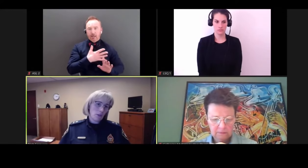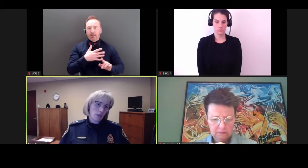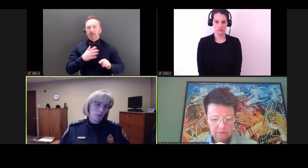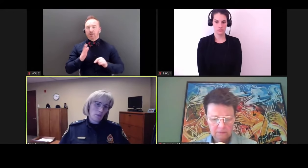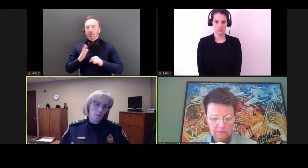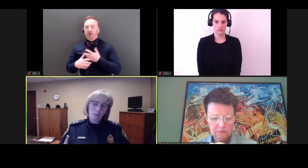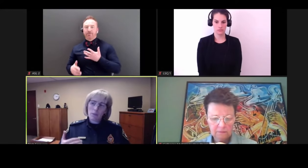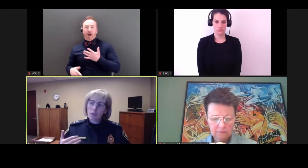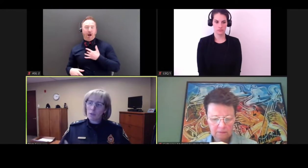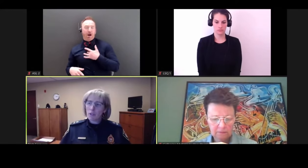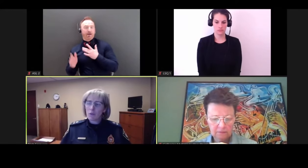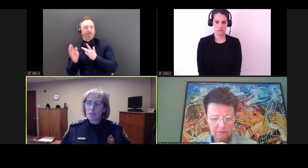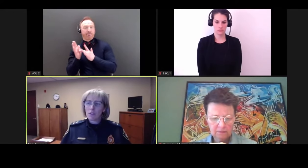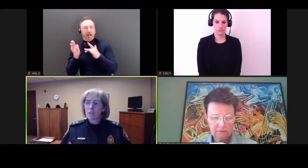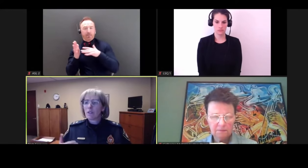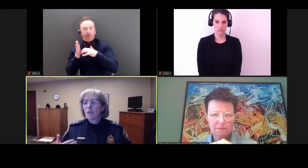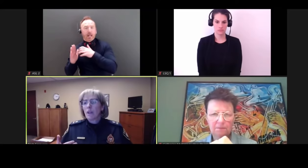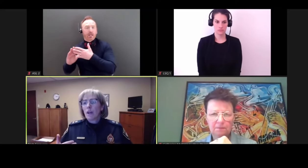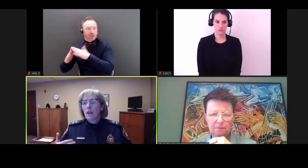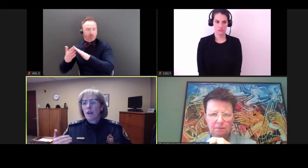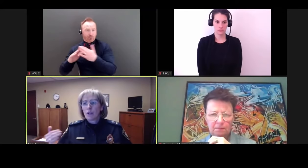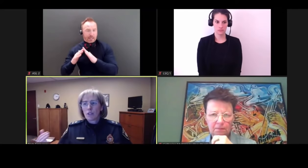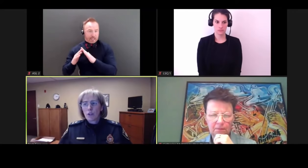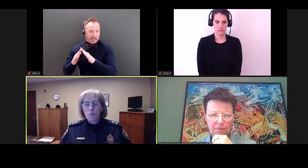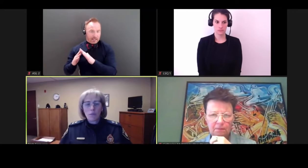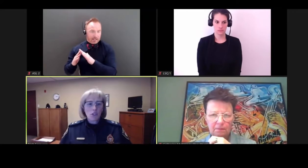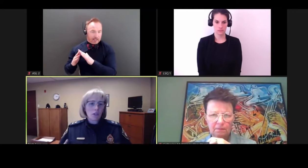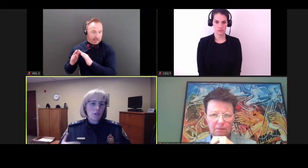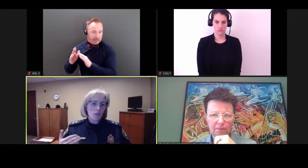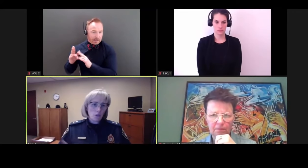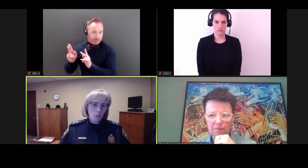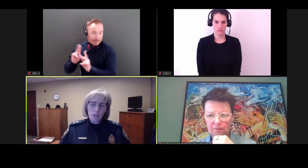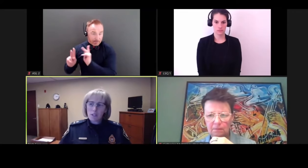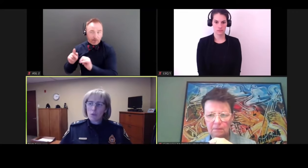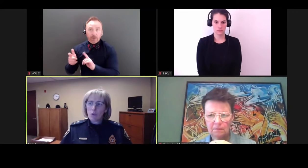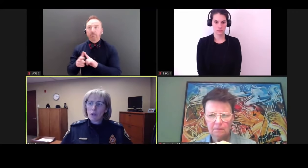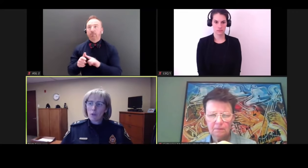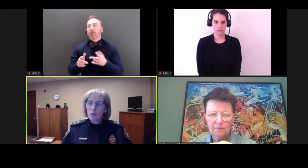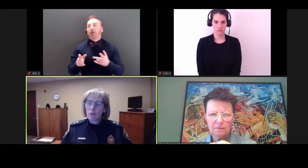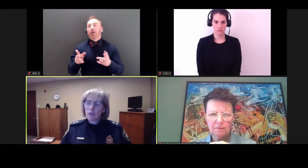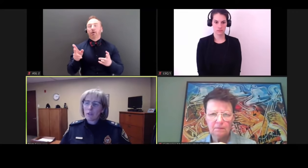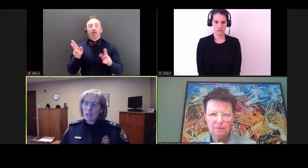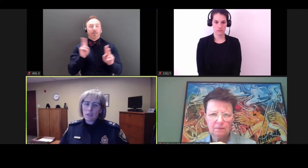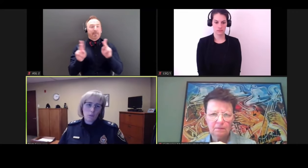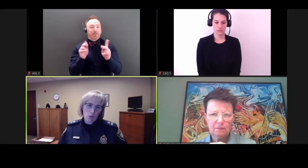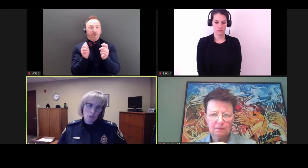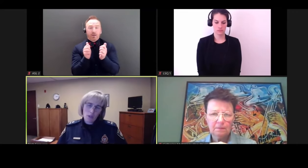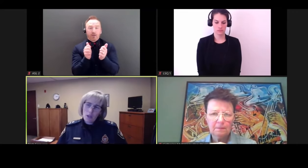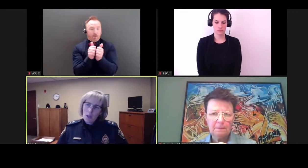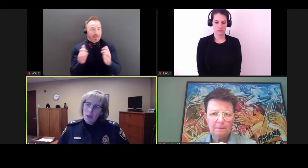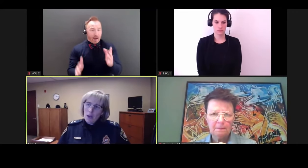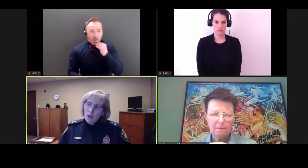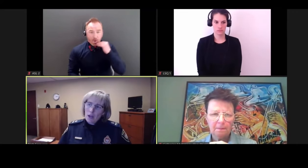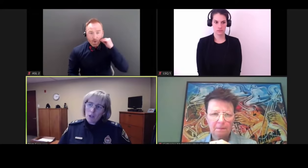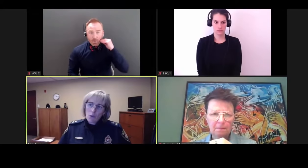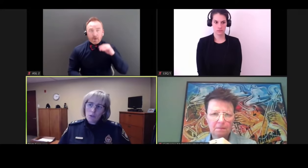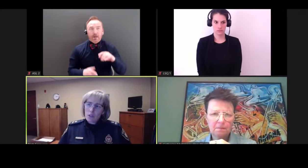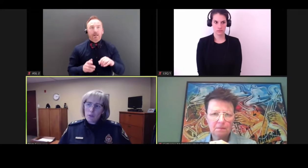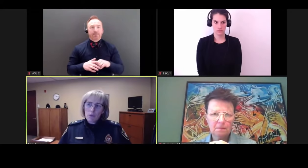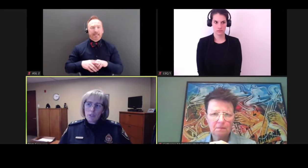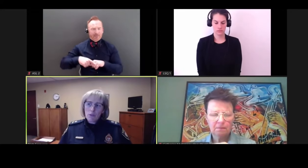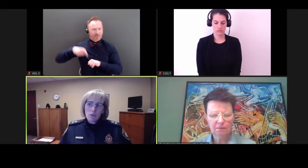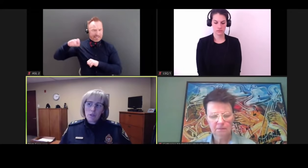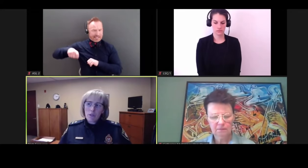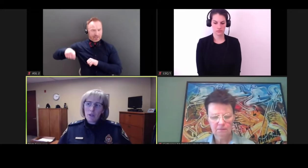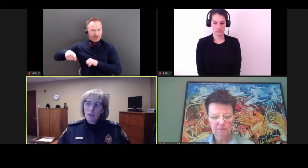vulnerable community residents, our homeless shelters, those places where we know that we are needed most. Our goal is going